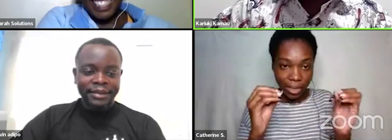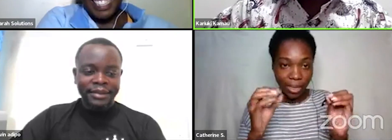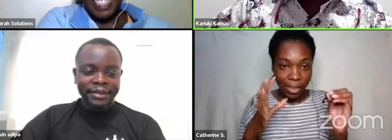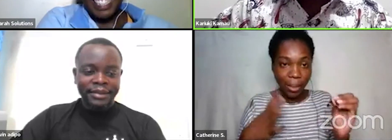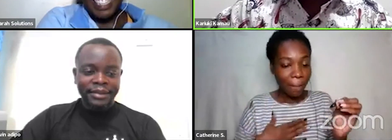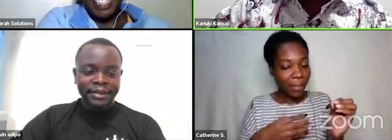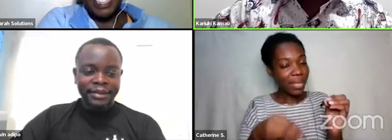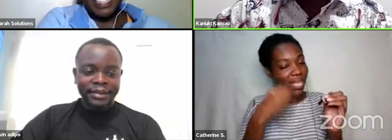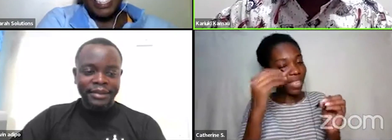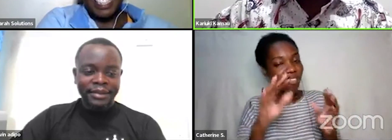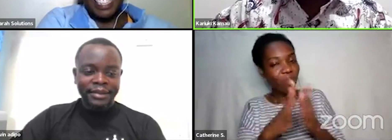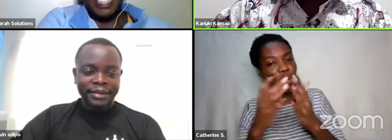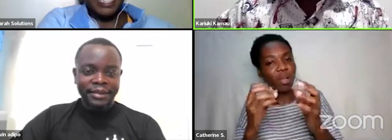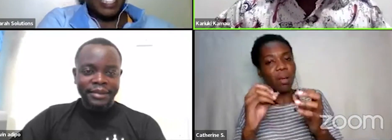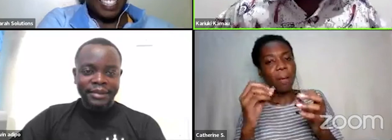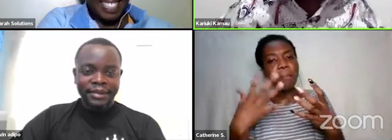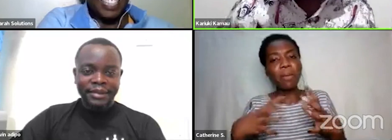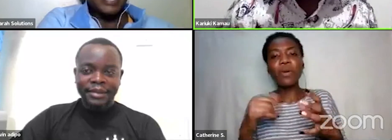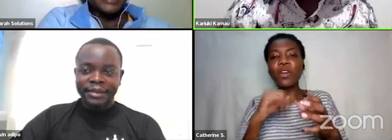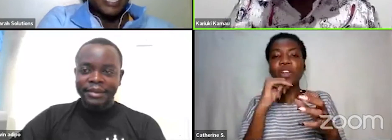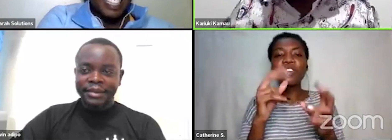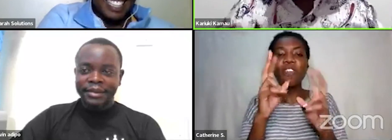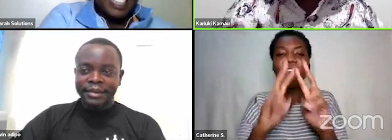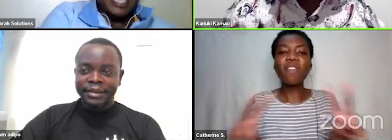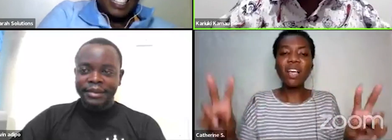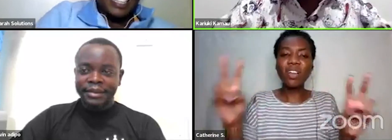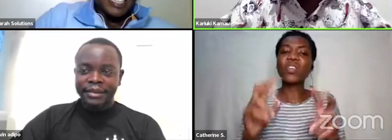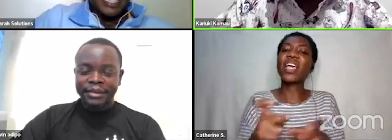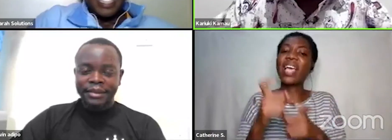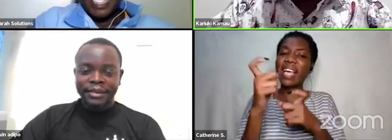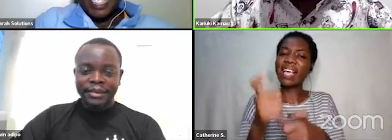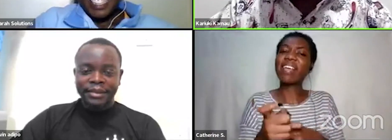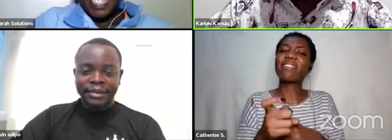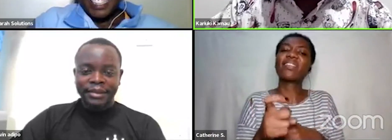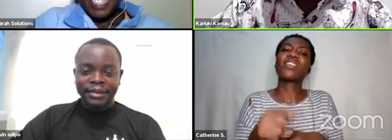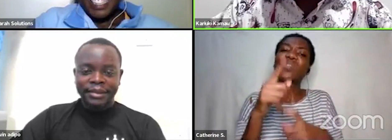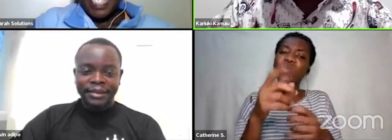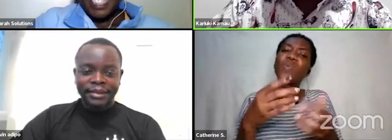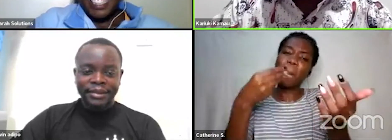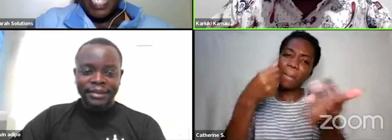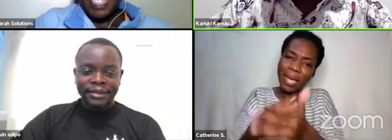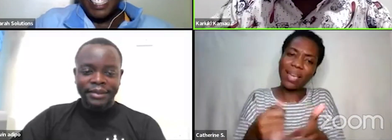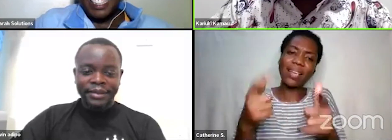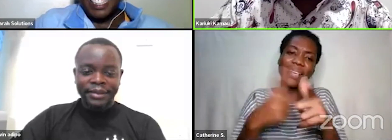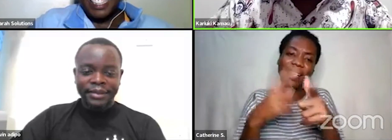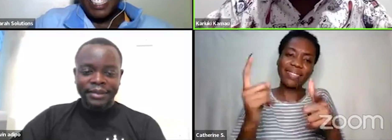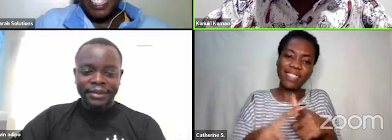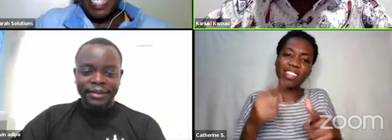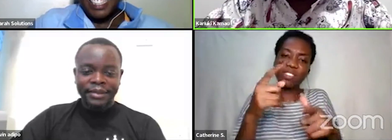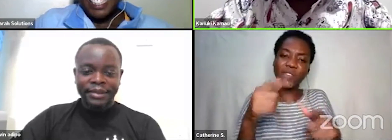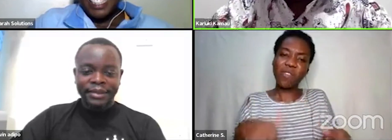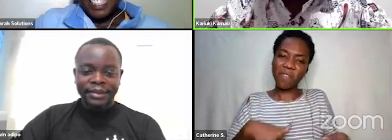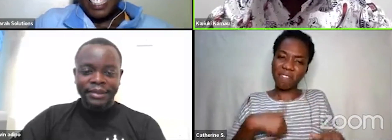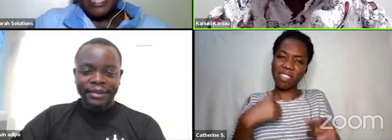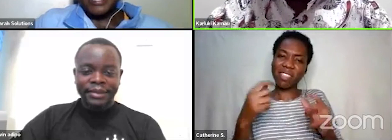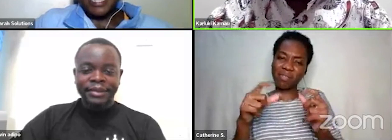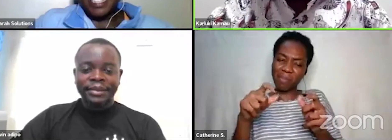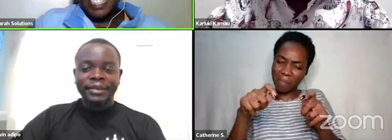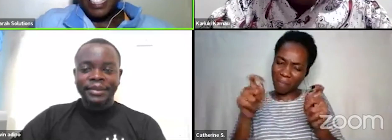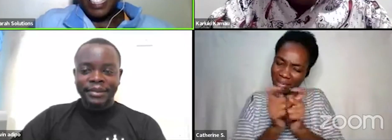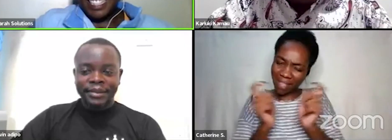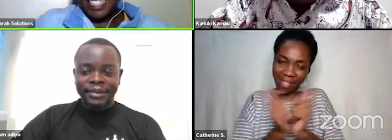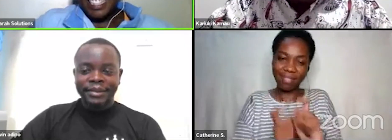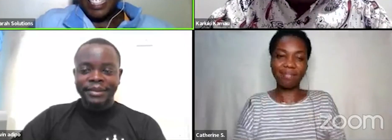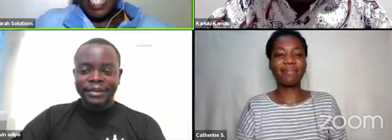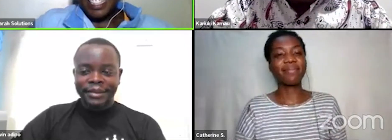gifts. People don't value gifts. You have to buy, invest, let you in car cost so that you can feel the pinch. Yes.